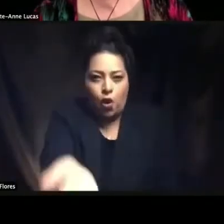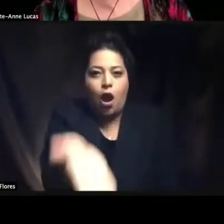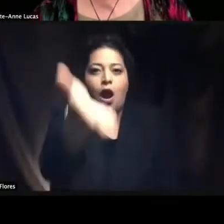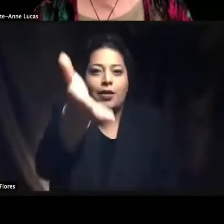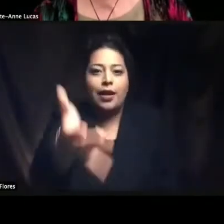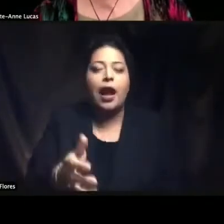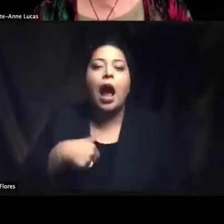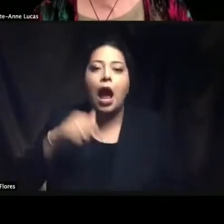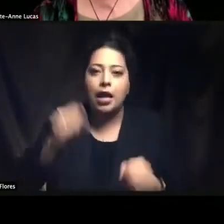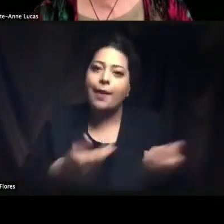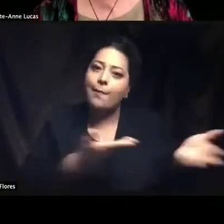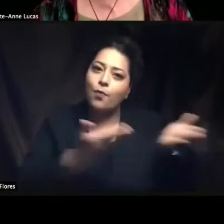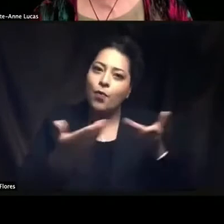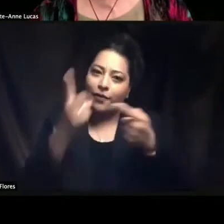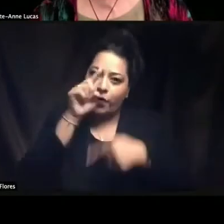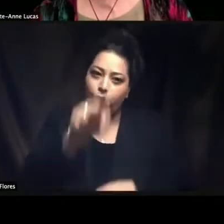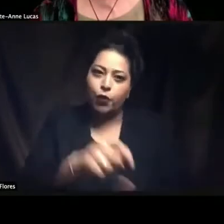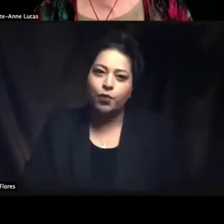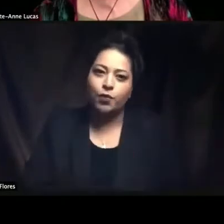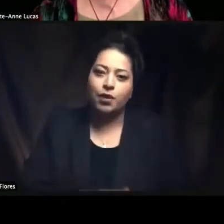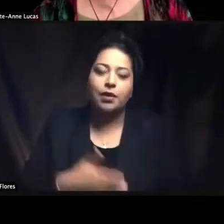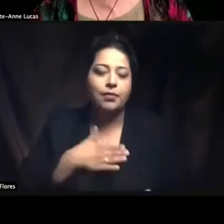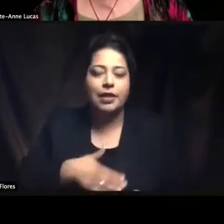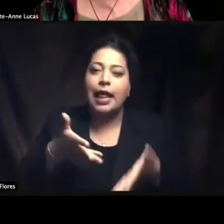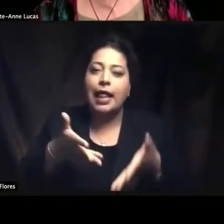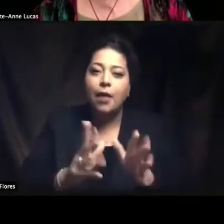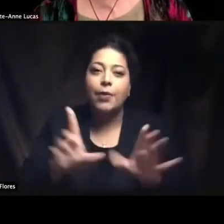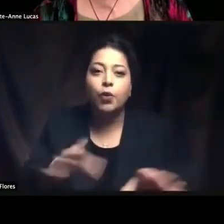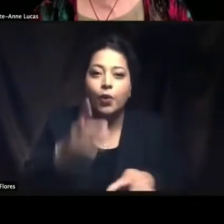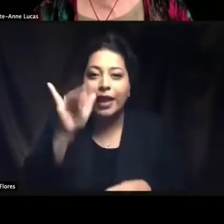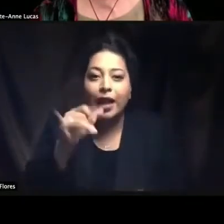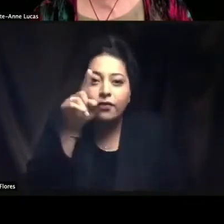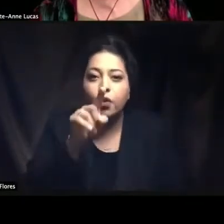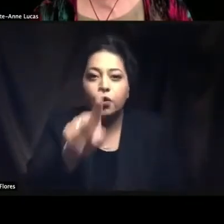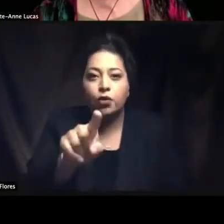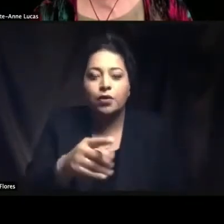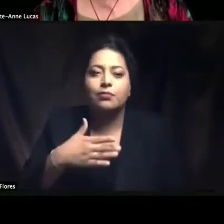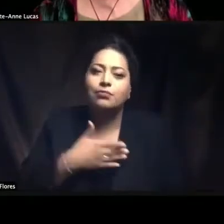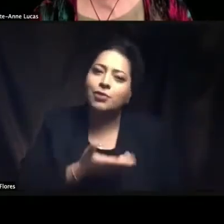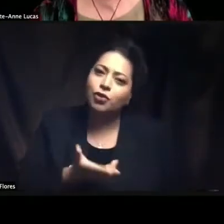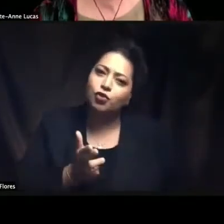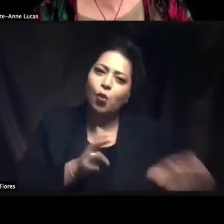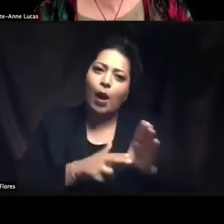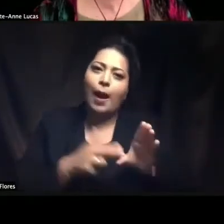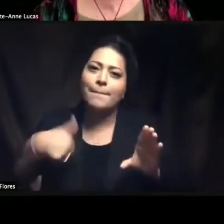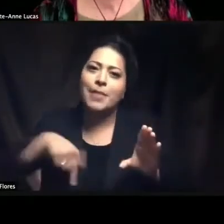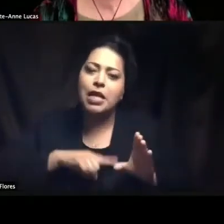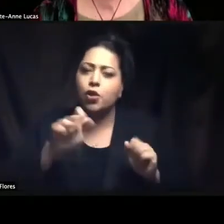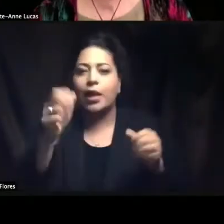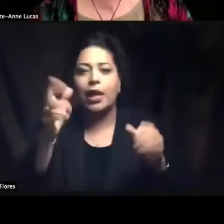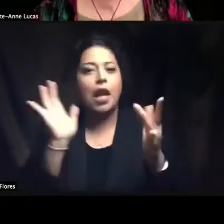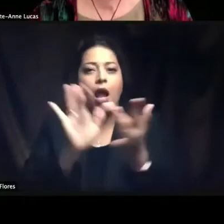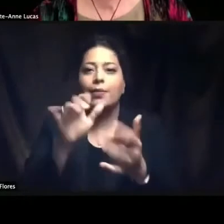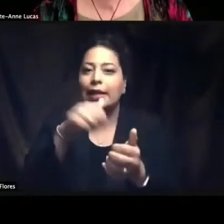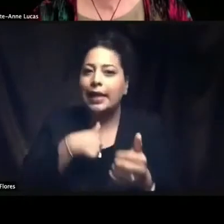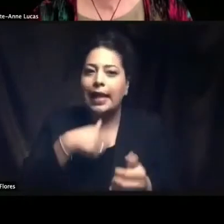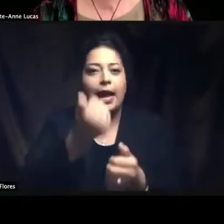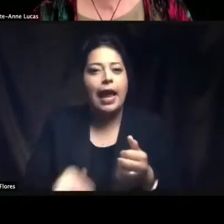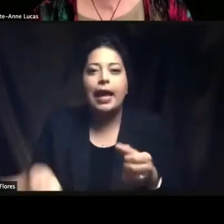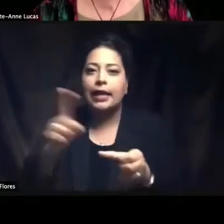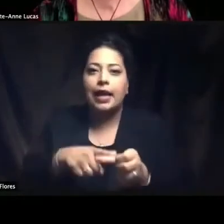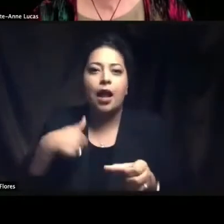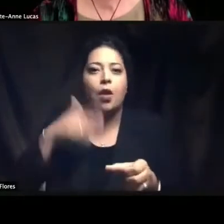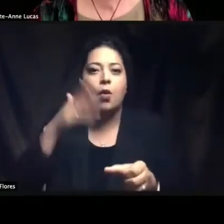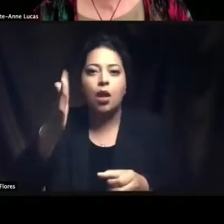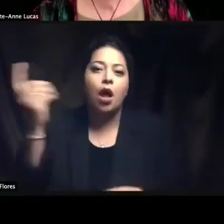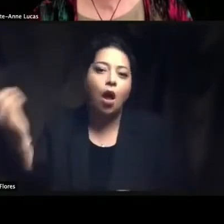That's what I can bring to the table. Let me do that for you. Come and join me, and you can reach me at any time. I will